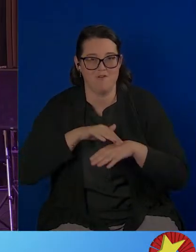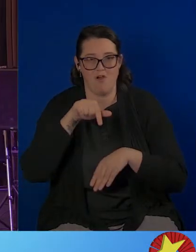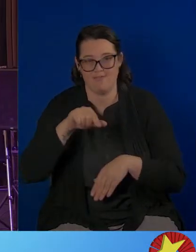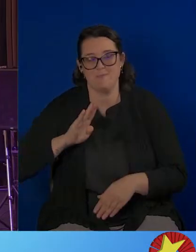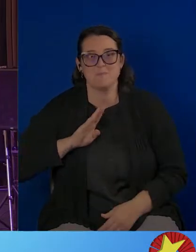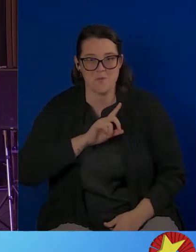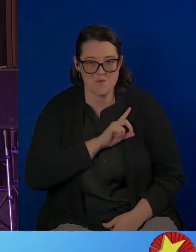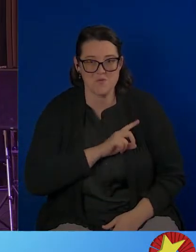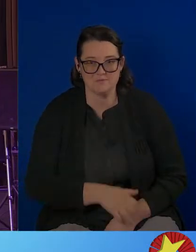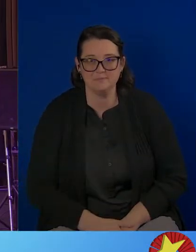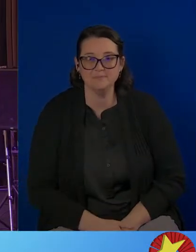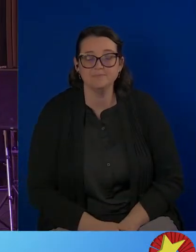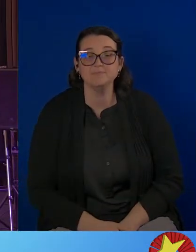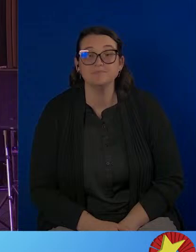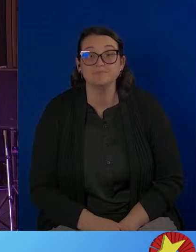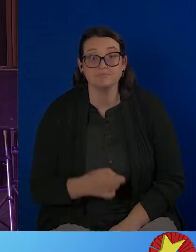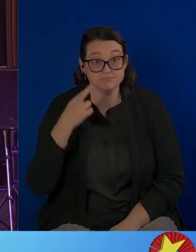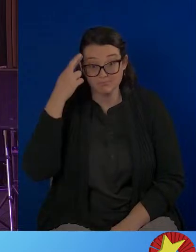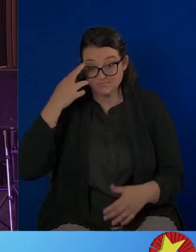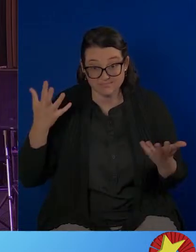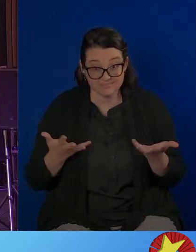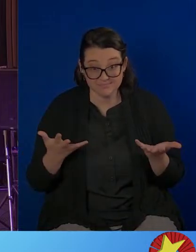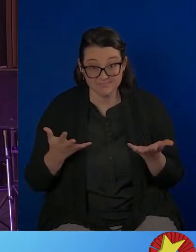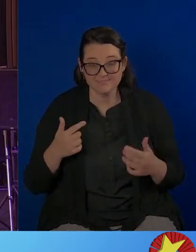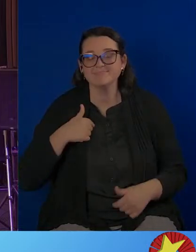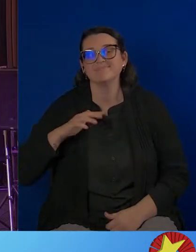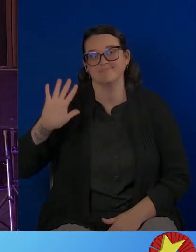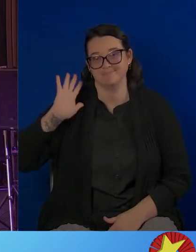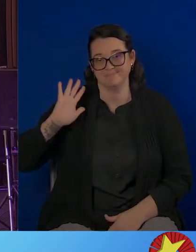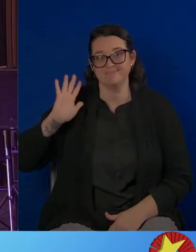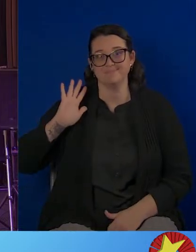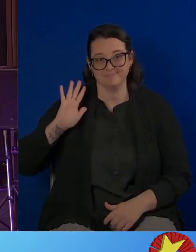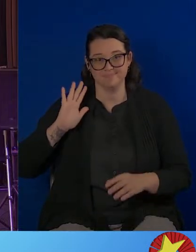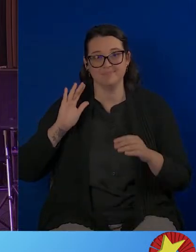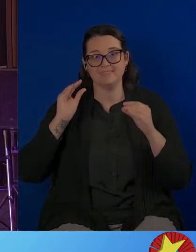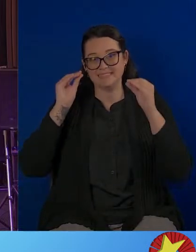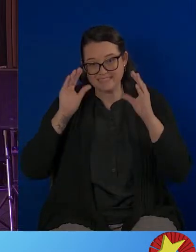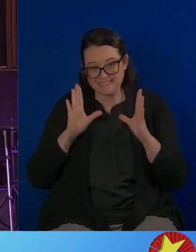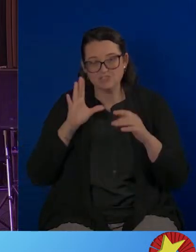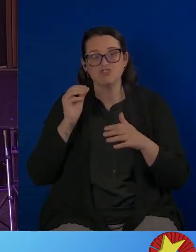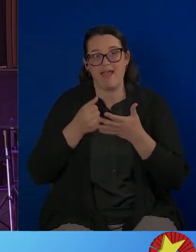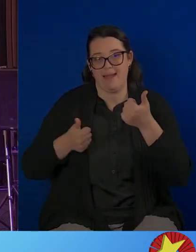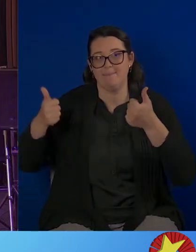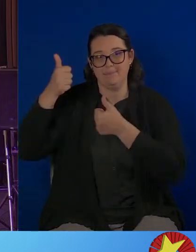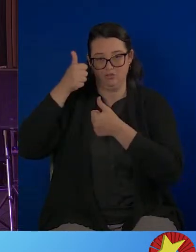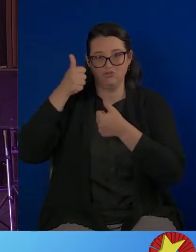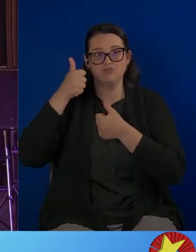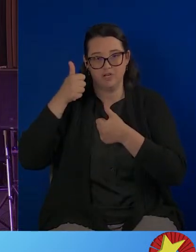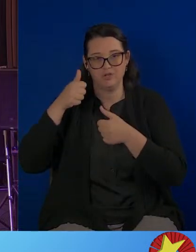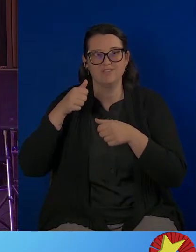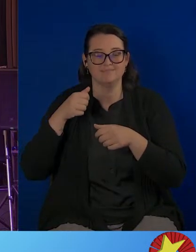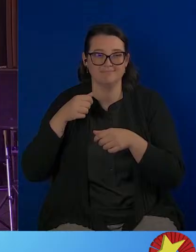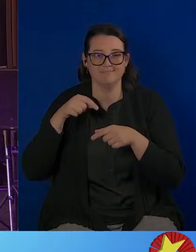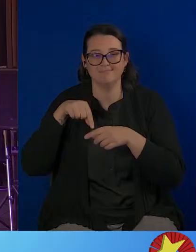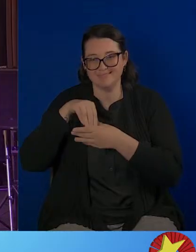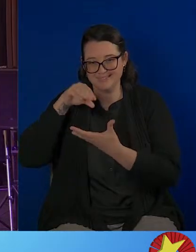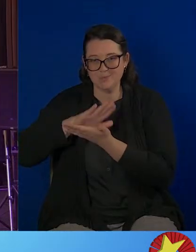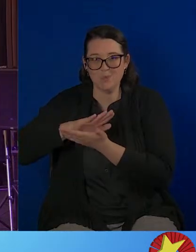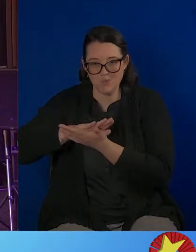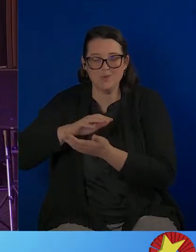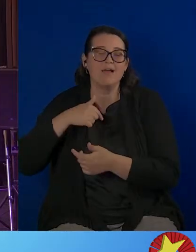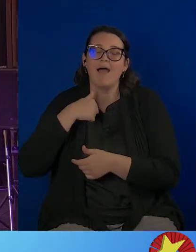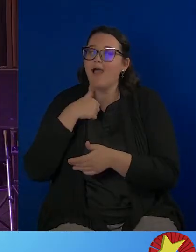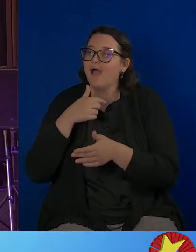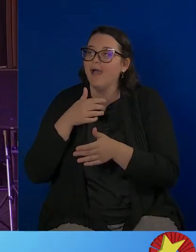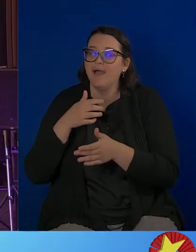And that reason is because I was a former school teacher and school administrator, and I have a passion